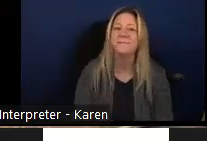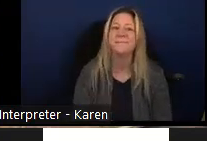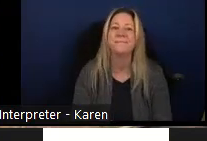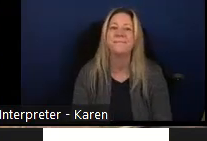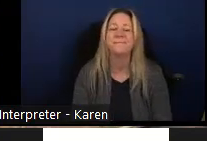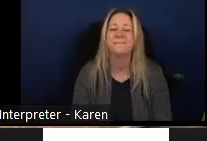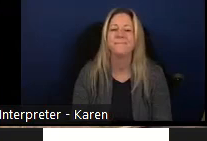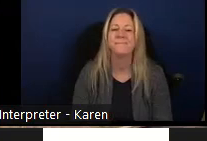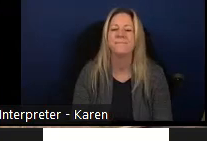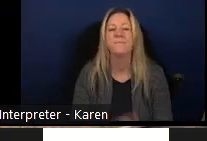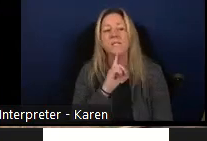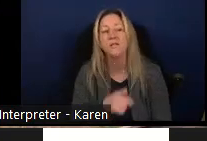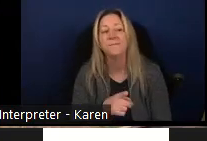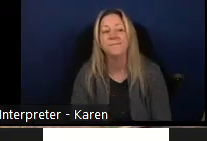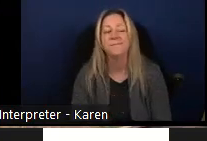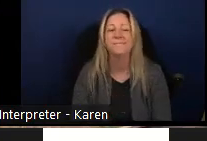Sure.